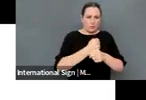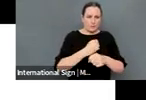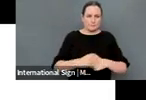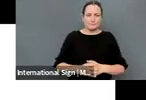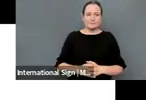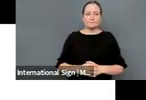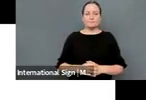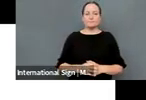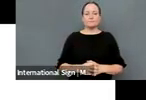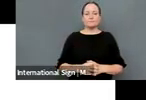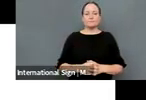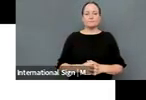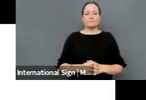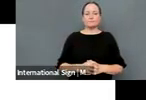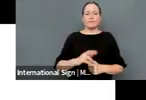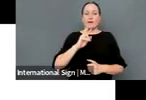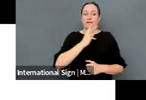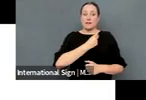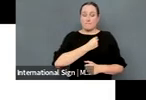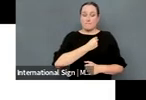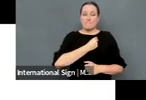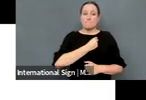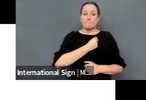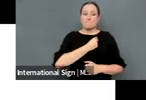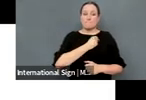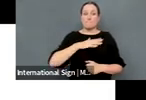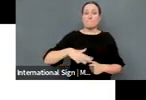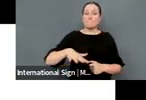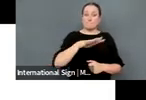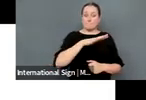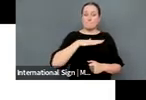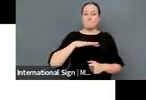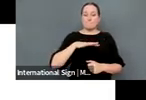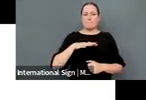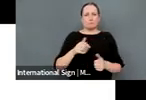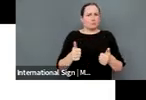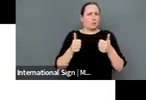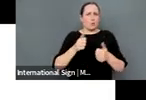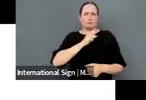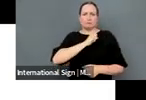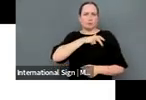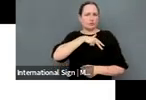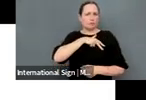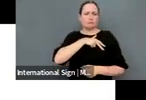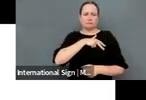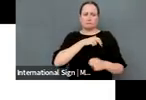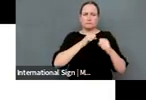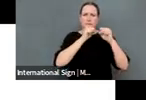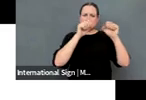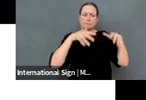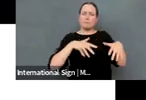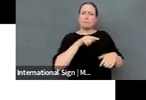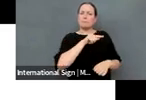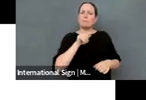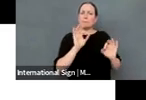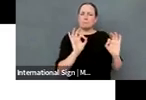Overall, Vietnam has a relatively well-developed social protection system, including a